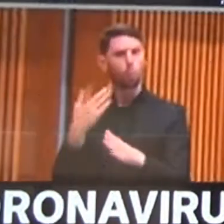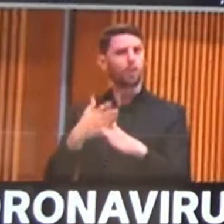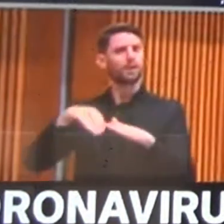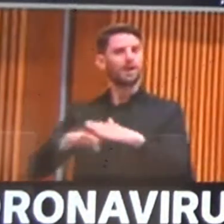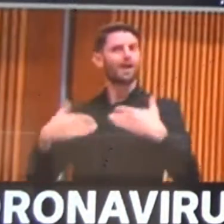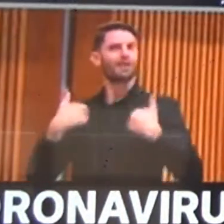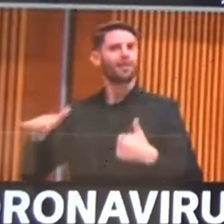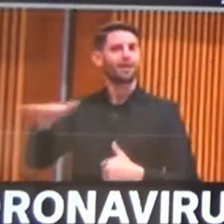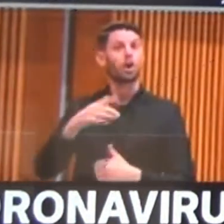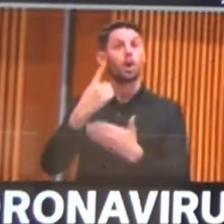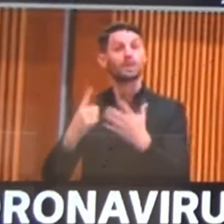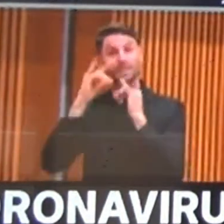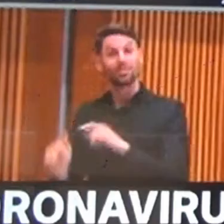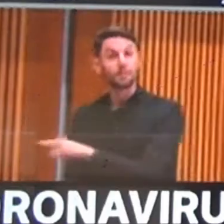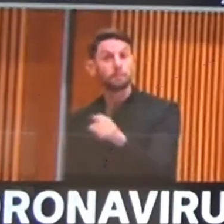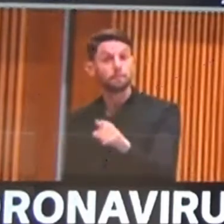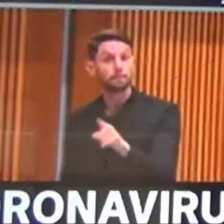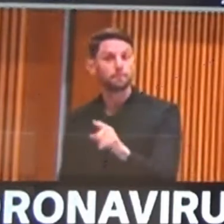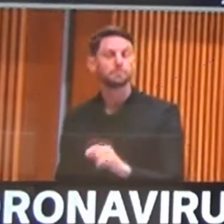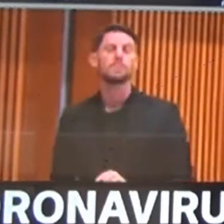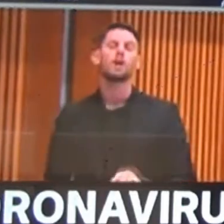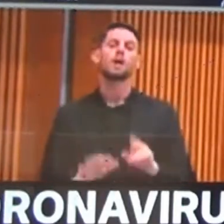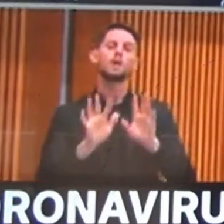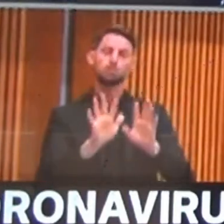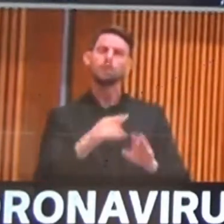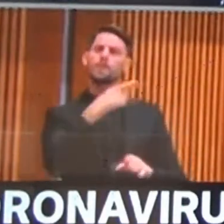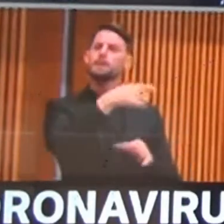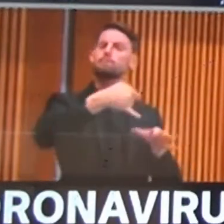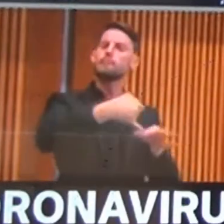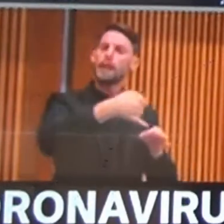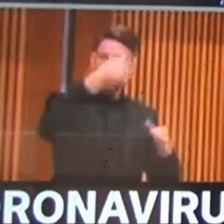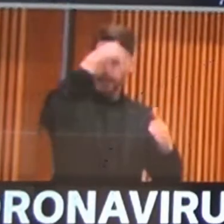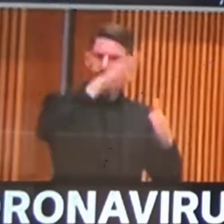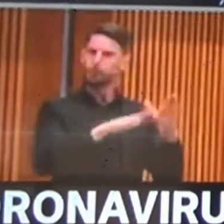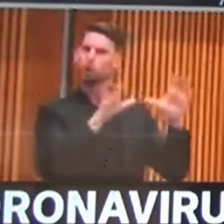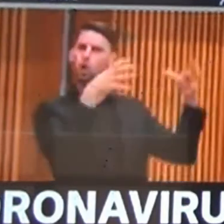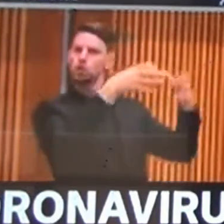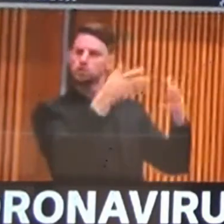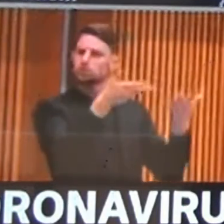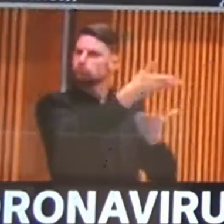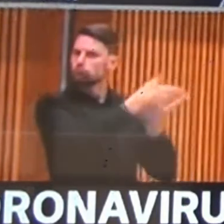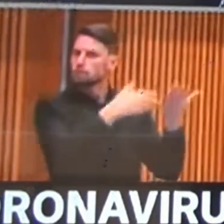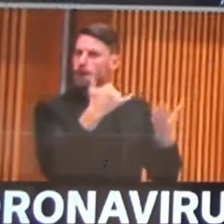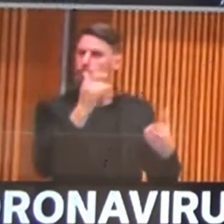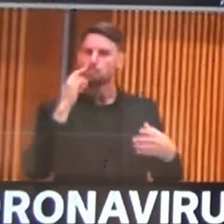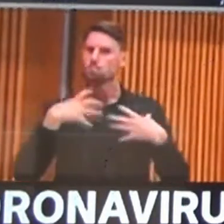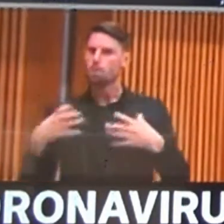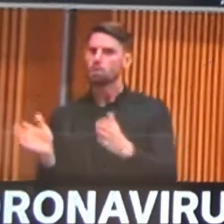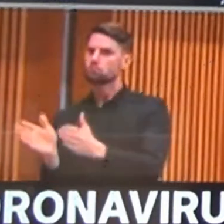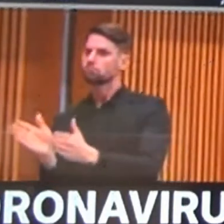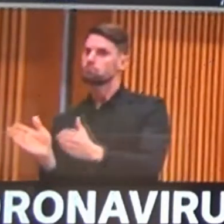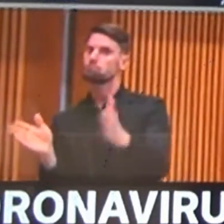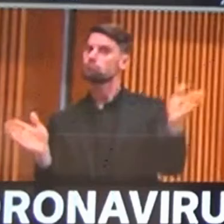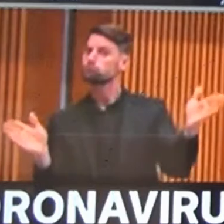The AHPPC, or the medical expert panel, has already talked about, and the states have been talking about expanding to